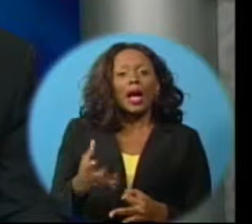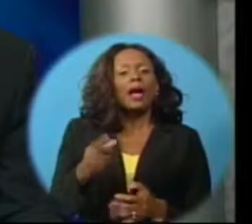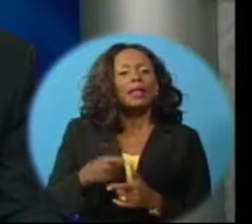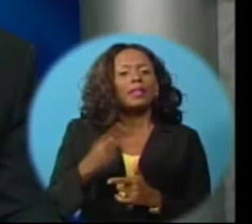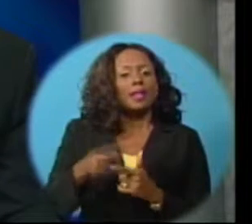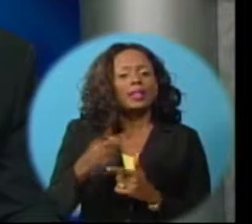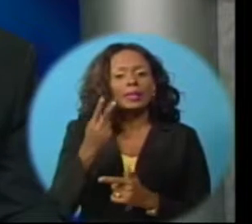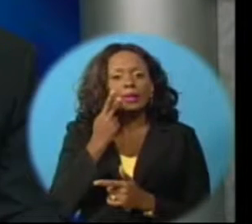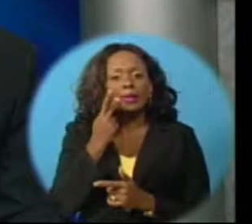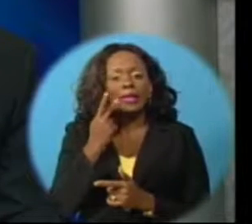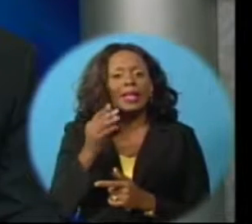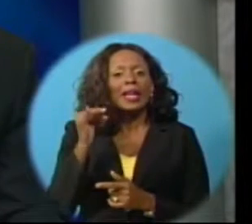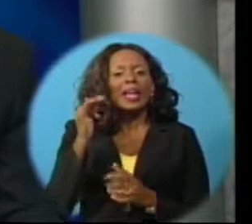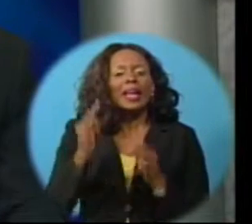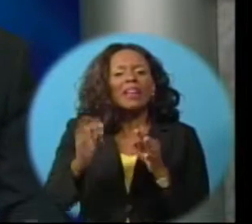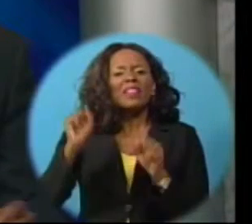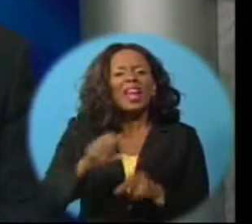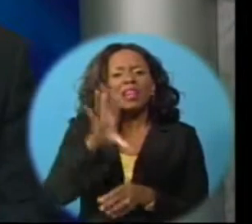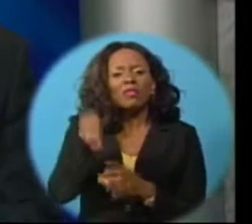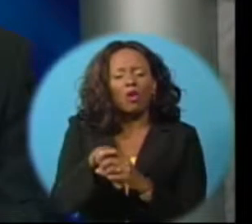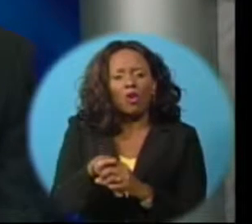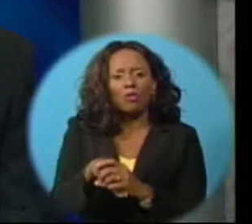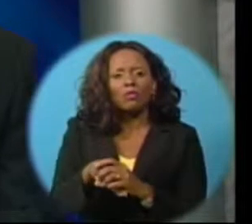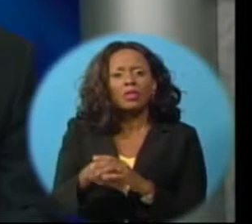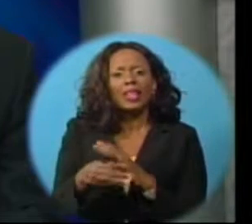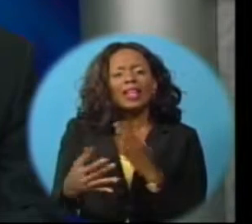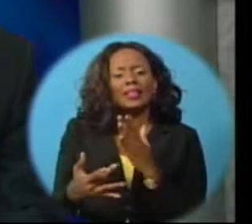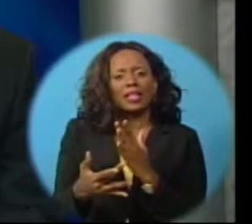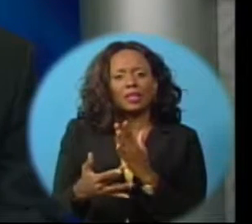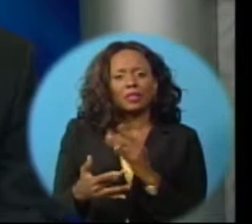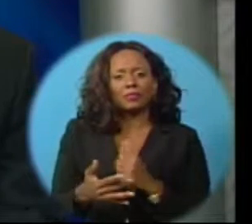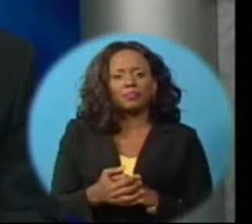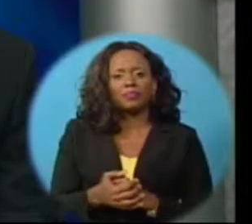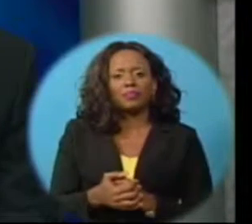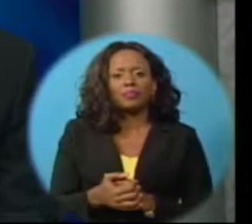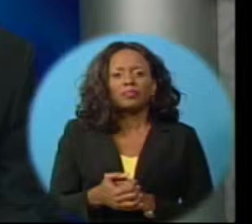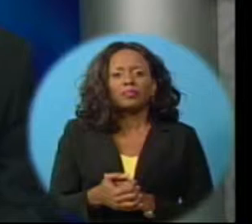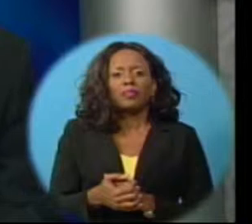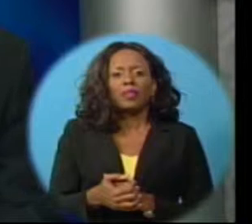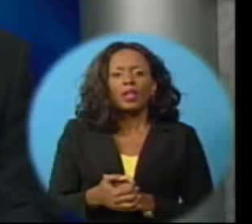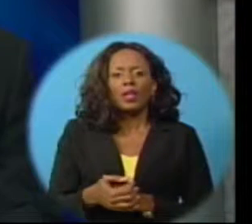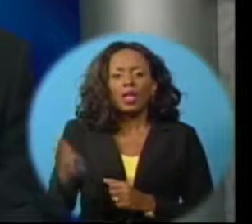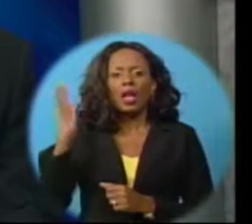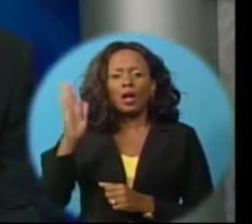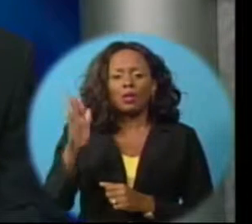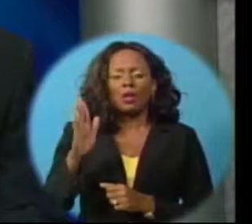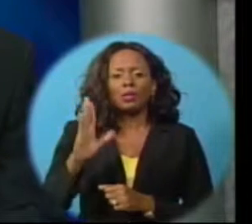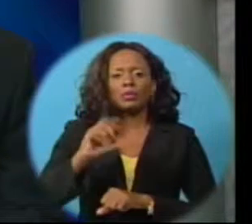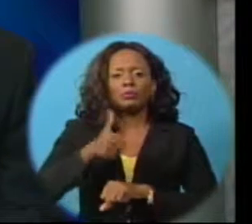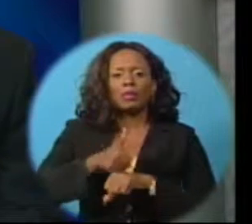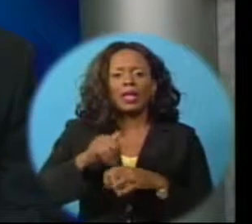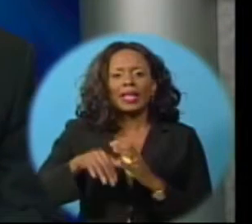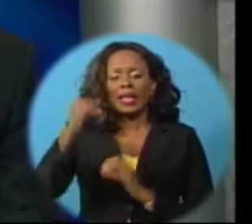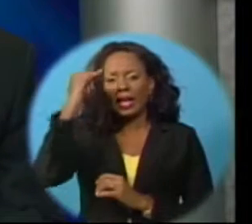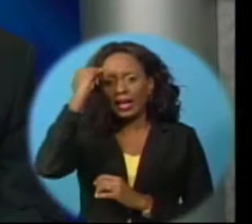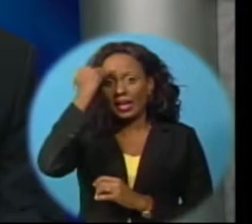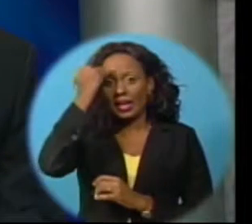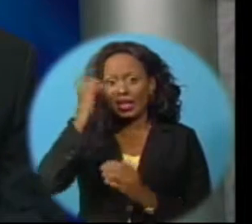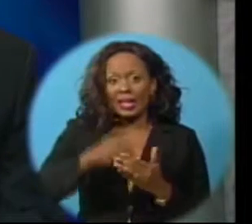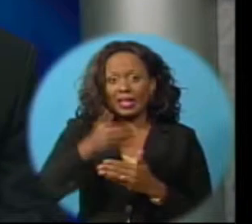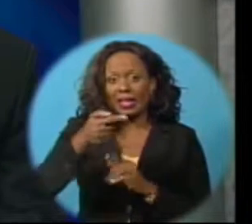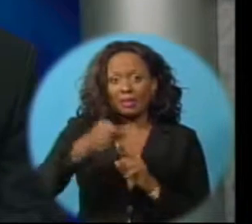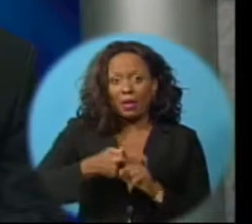DRS technologies. Now, other changes include the ICC World Test Championship being launched in Dubai next month, and in